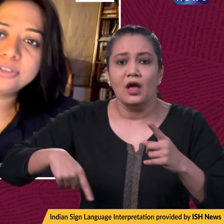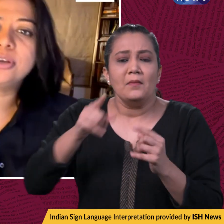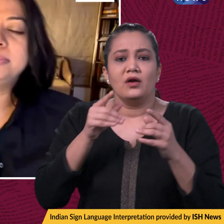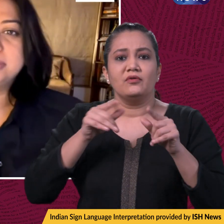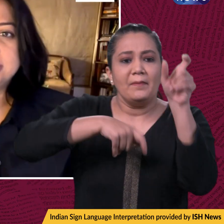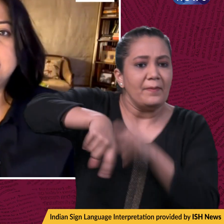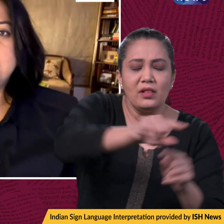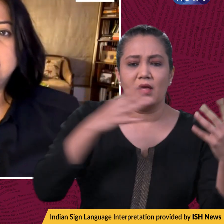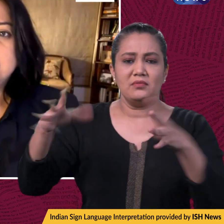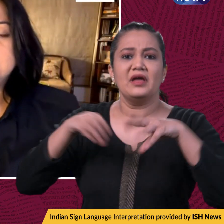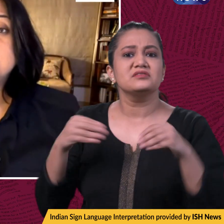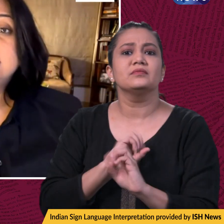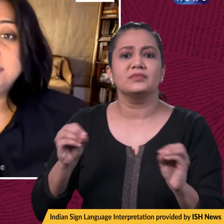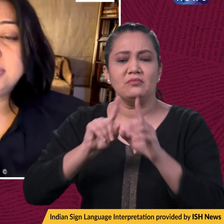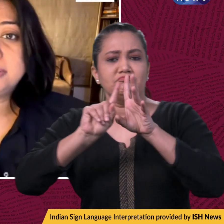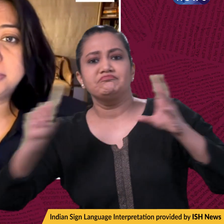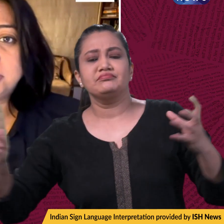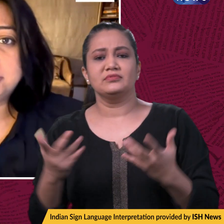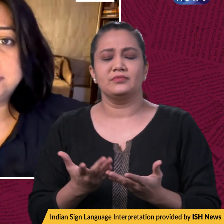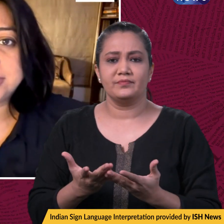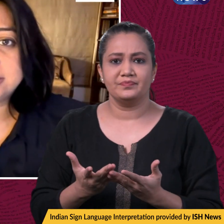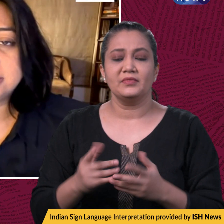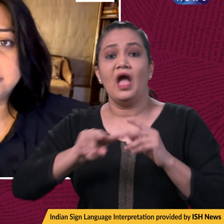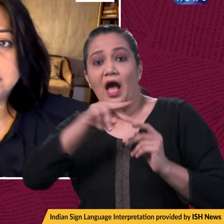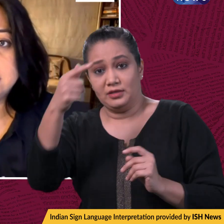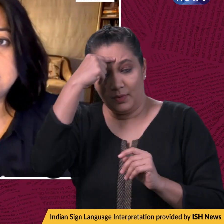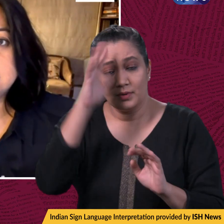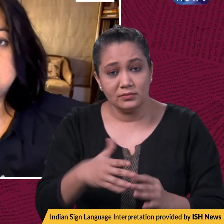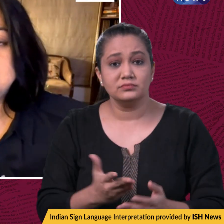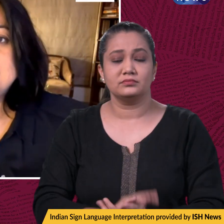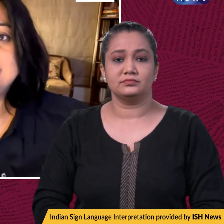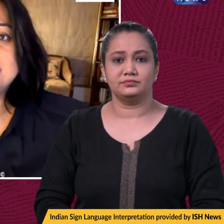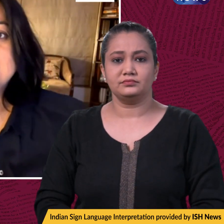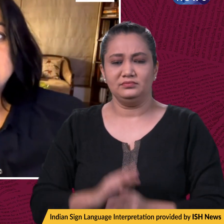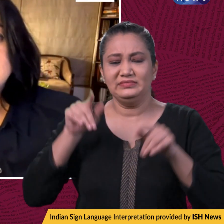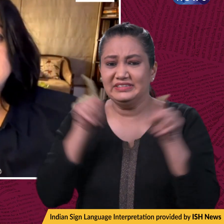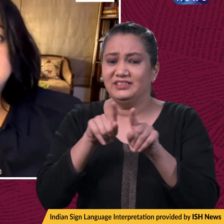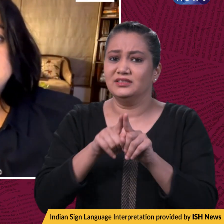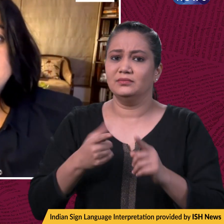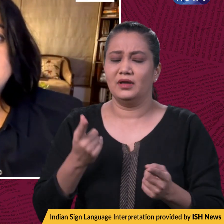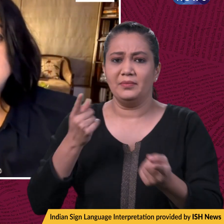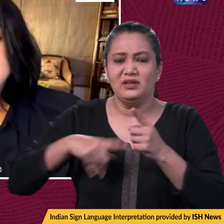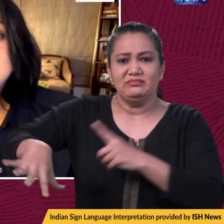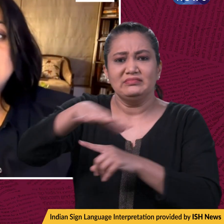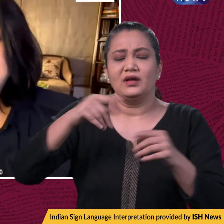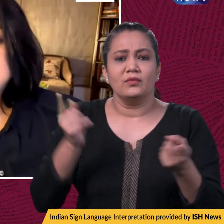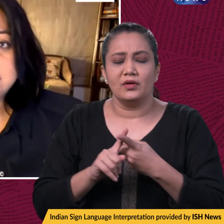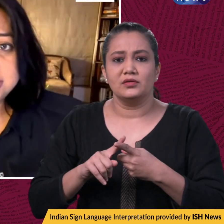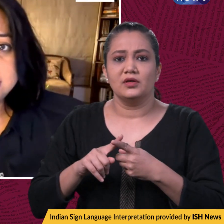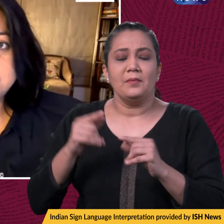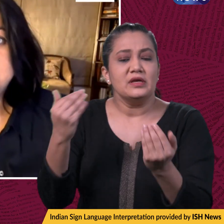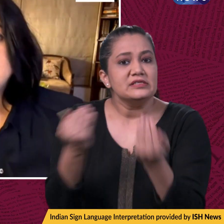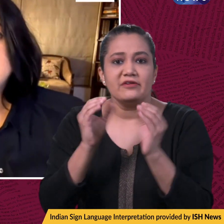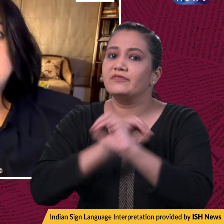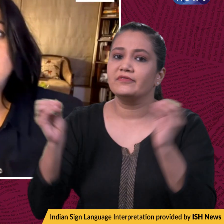because of the jobs that they have. The other severe problem that plagues this industry is the lack of